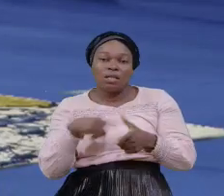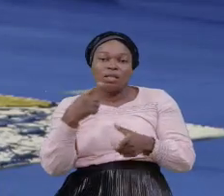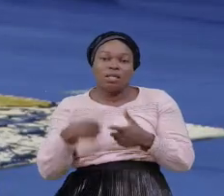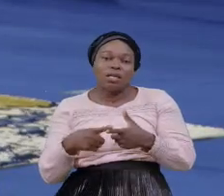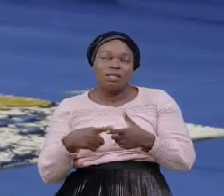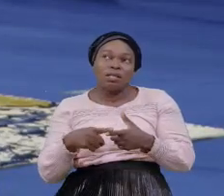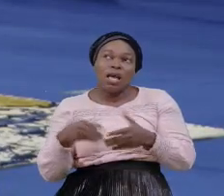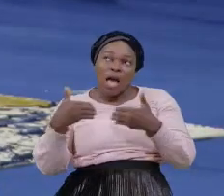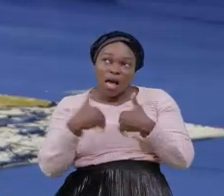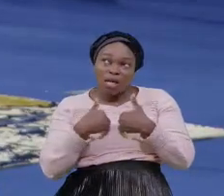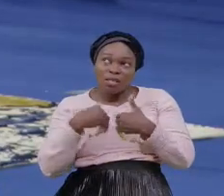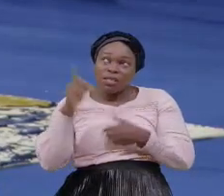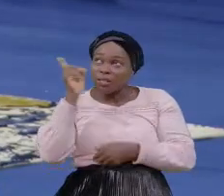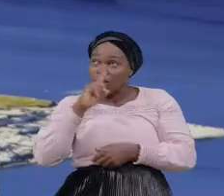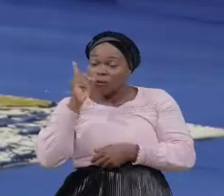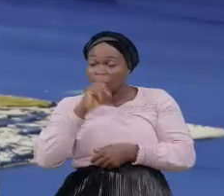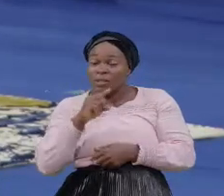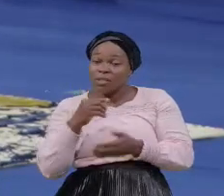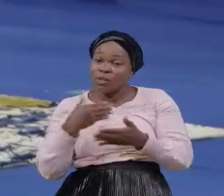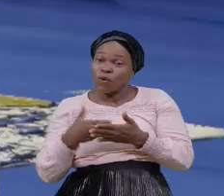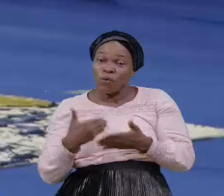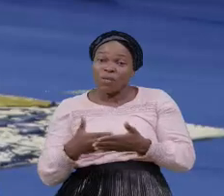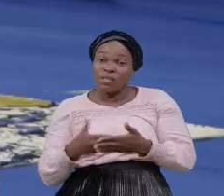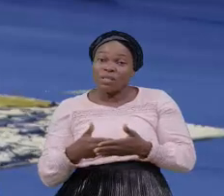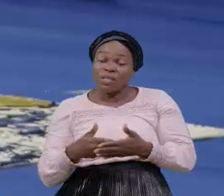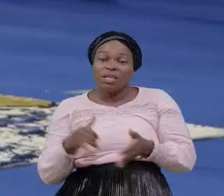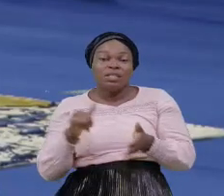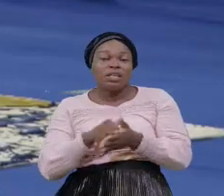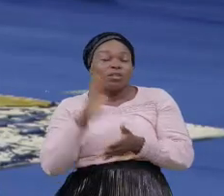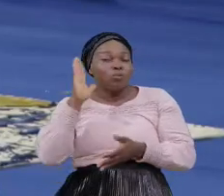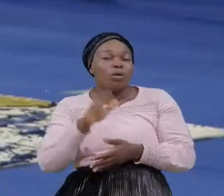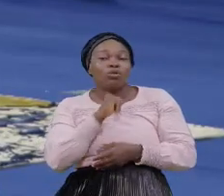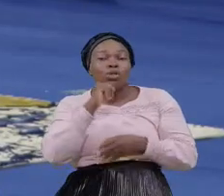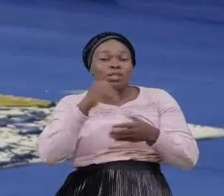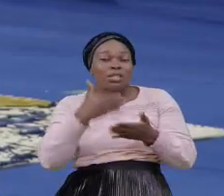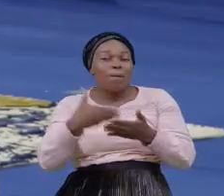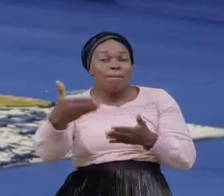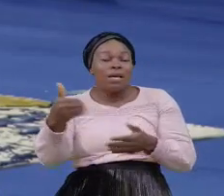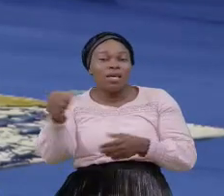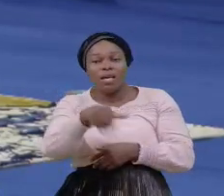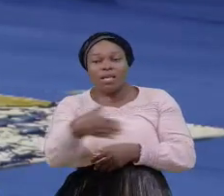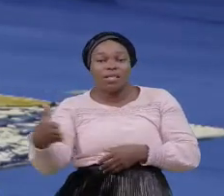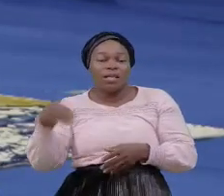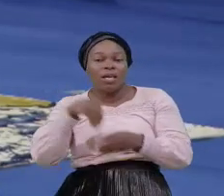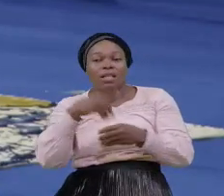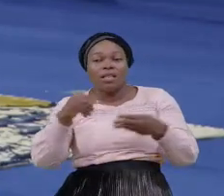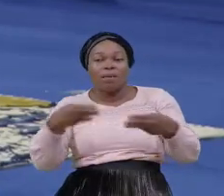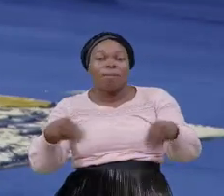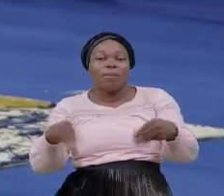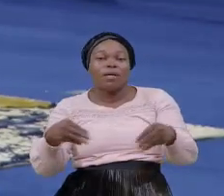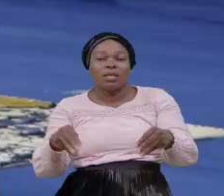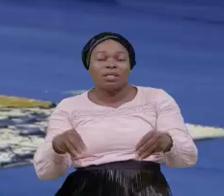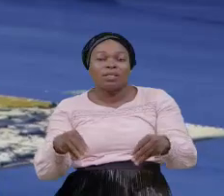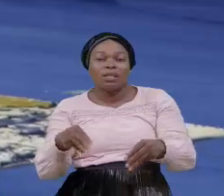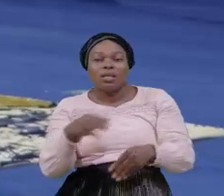counterfeit currency that will not buy anything in the market. When you say, help me, help me, help me, he